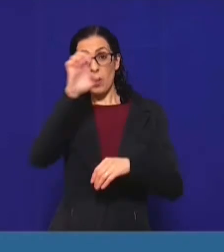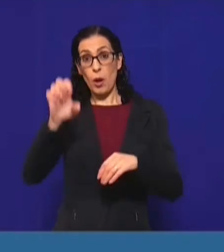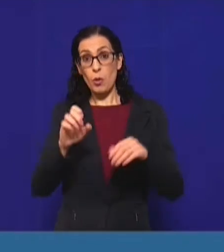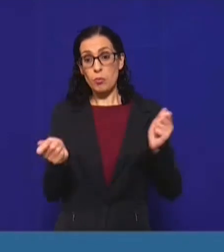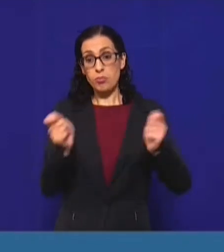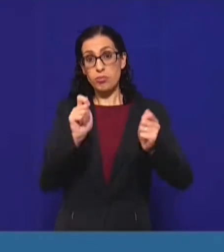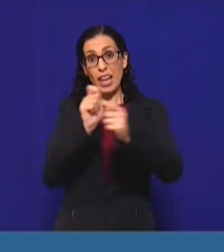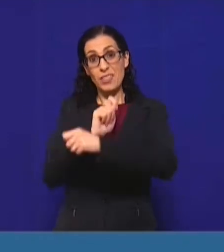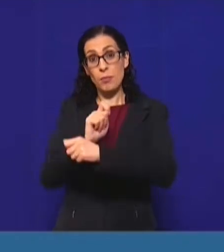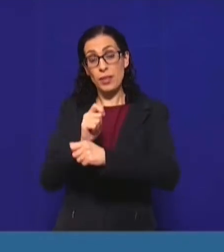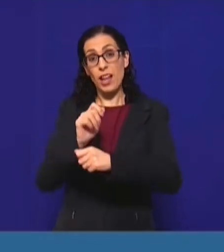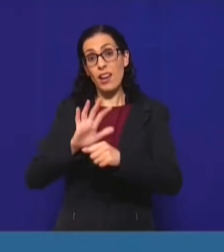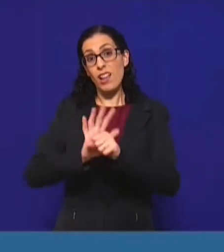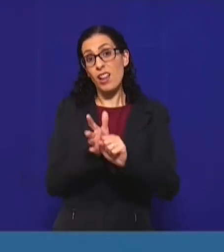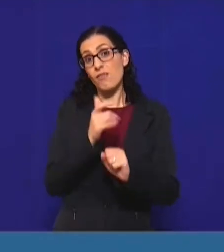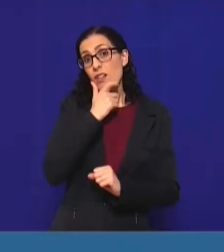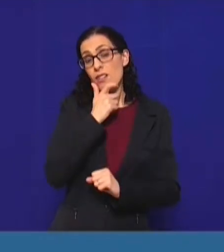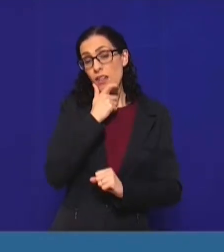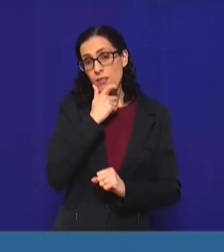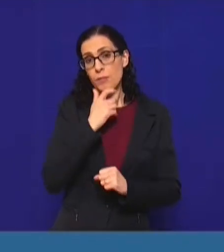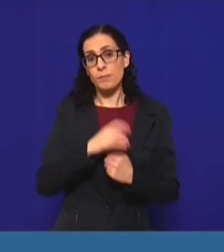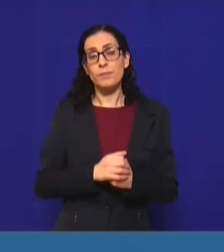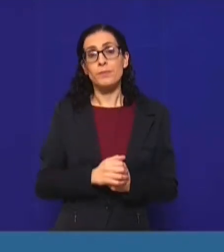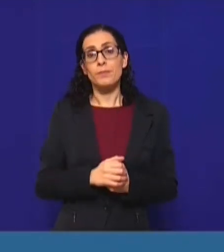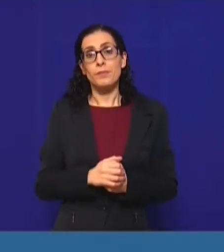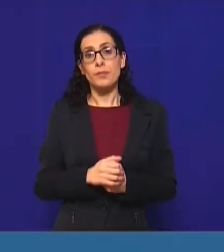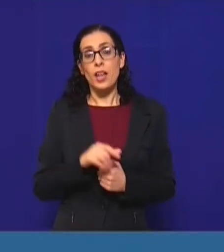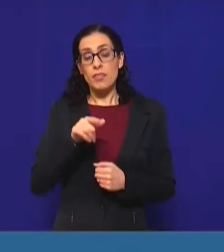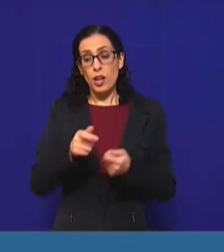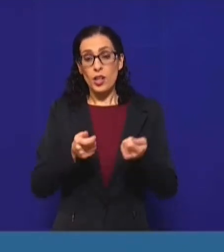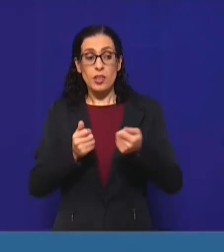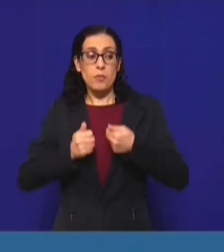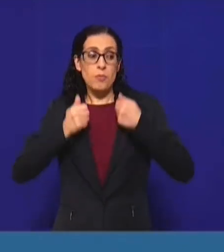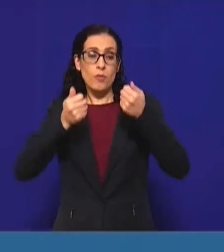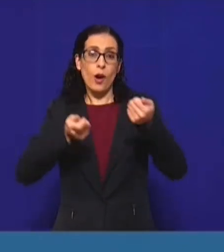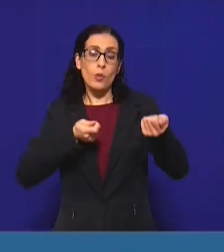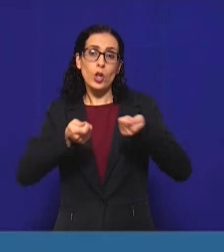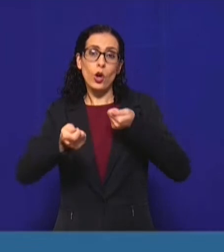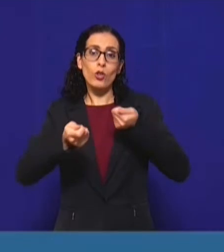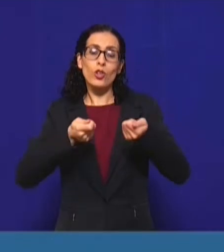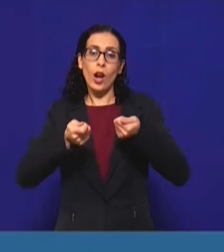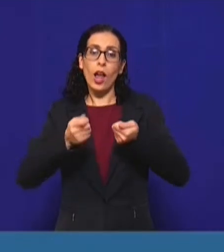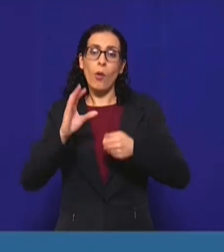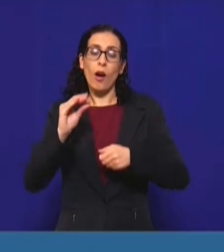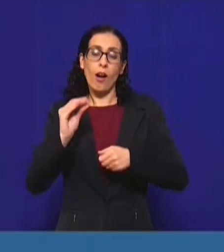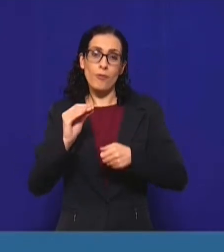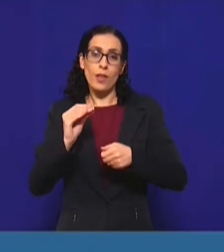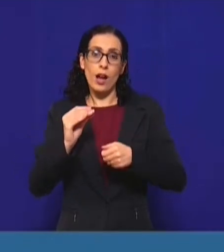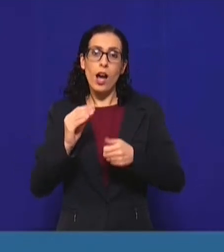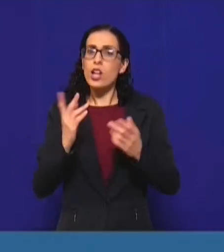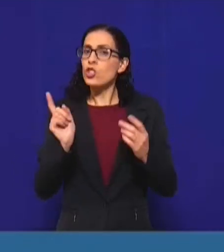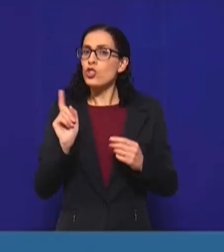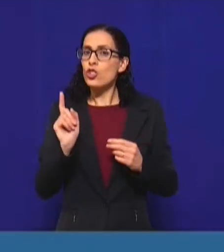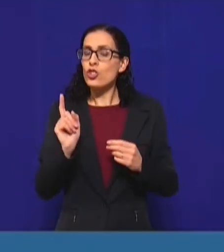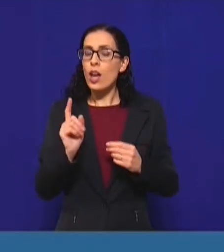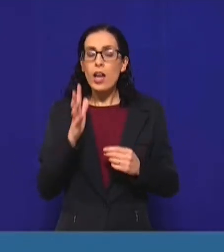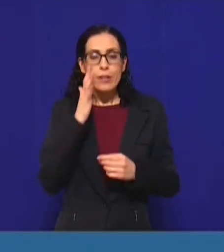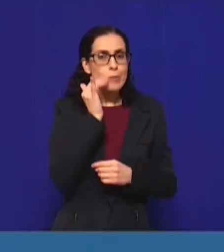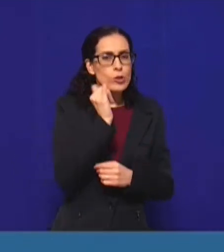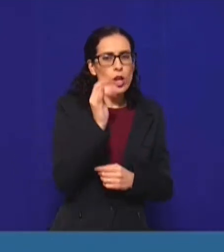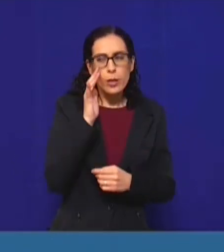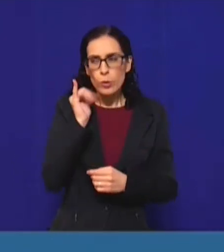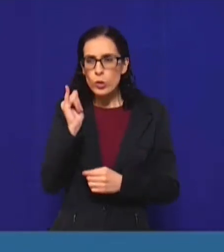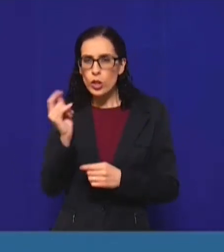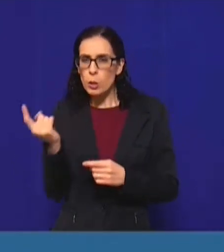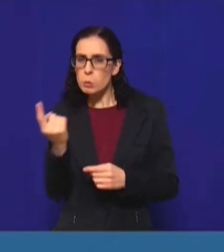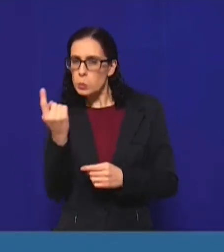jinbidlu fil-varjant. Aħna qegħdin nippruvaw nikkontrollaw kemm nistgħu il-firxa ta' dan il-varjant billi nagħmlu investigazzjoni ta' dawn